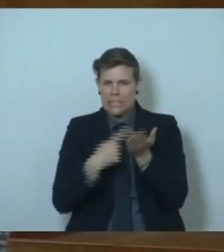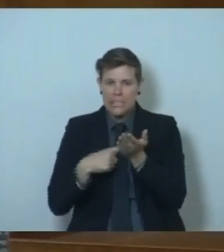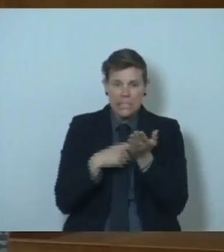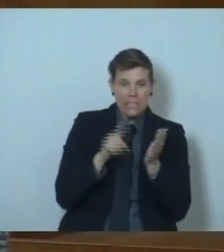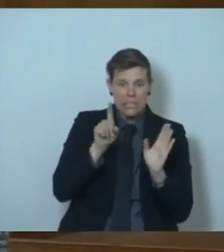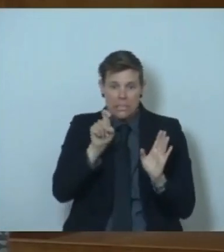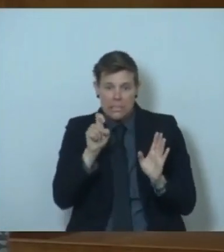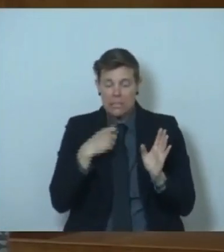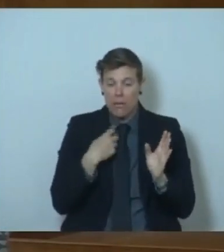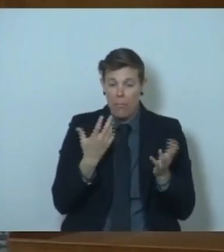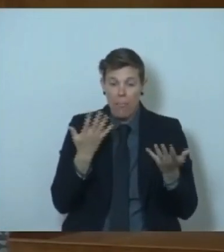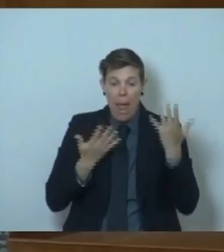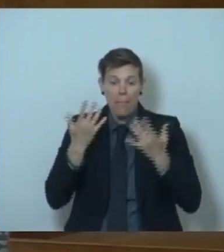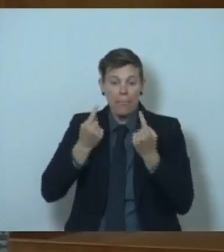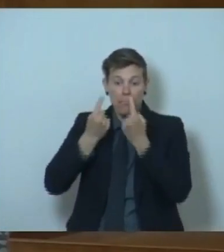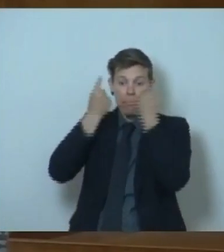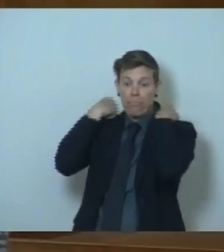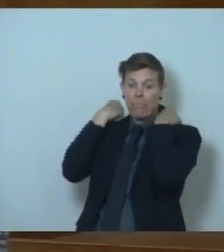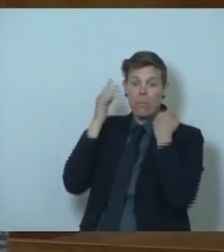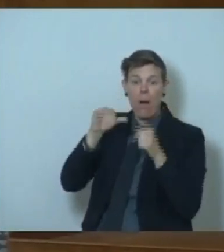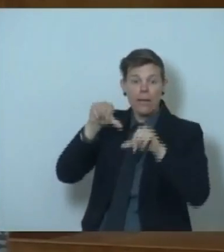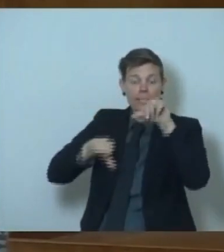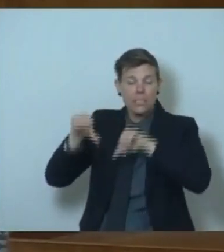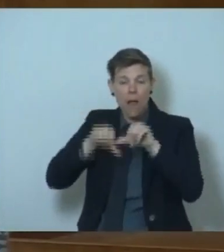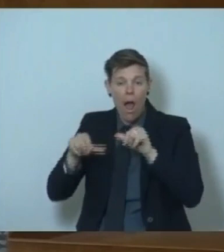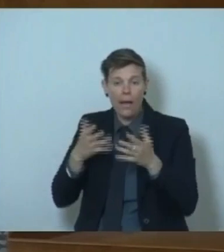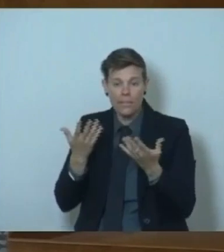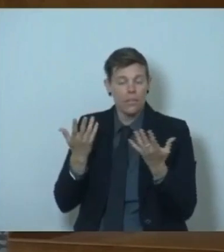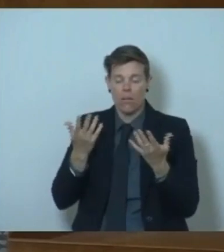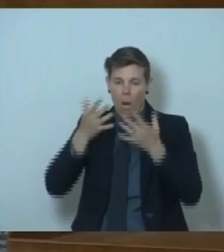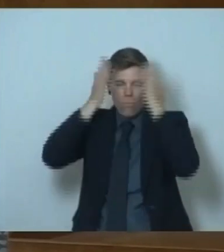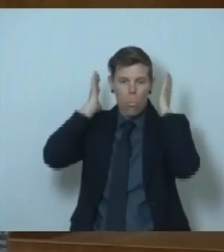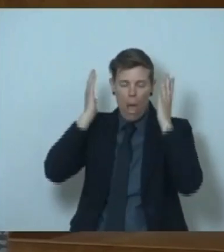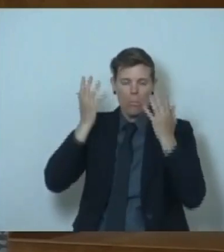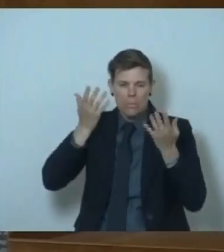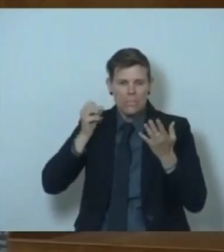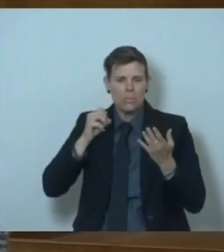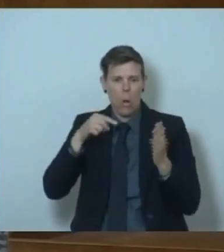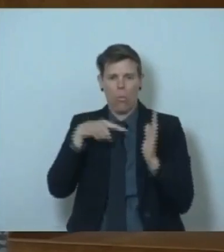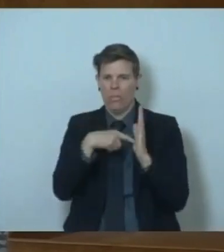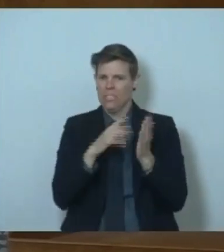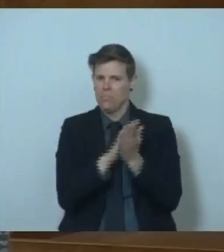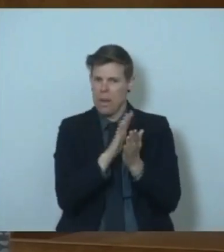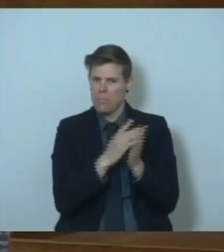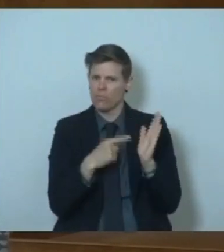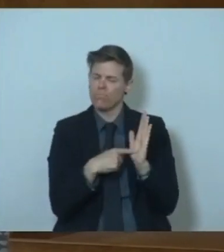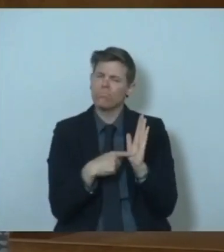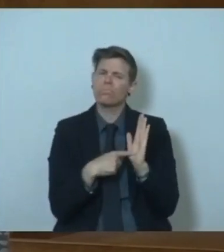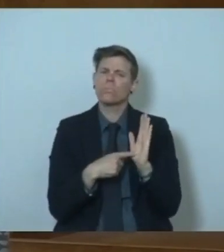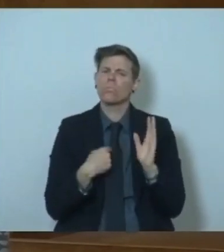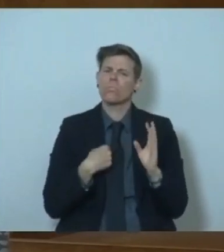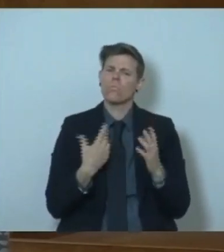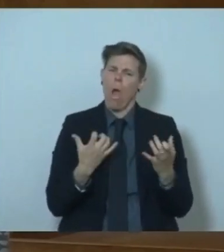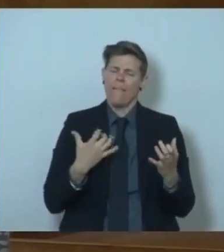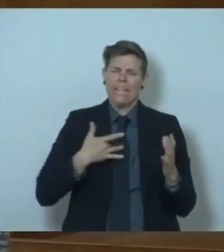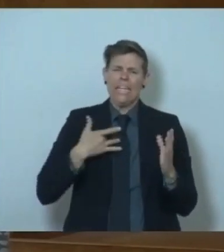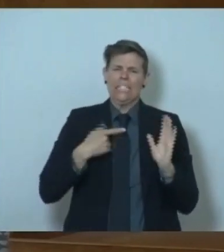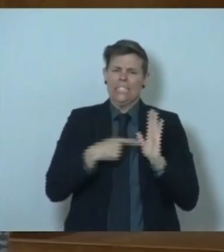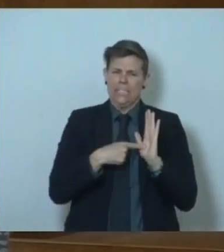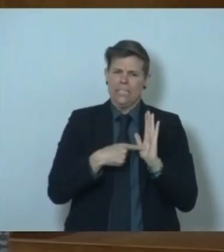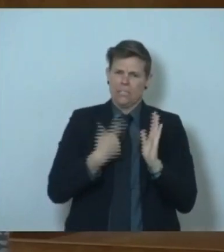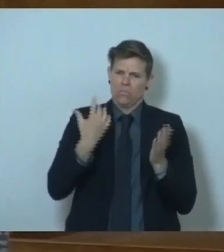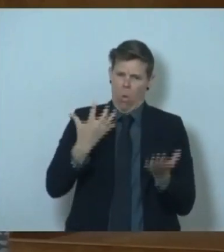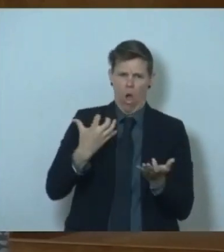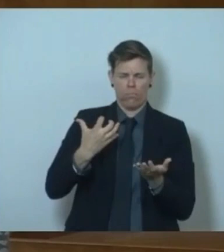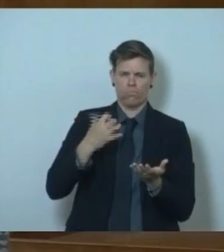designee to, although everybody here does awful lot of science, to kind of talk about what our process is and to make